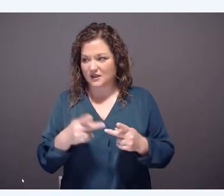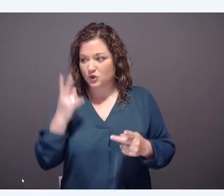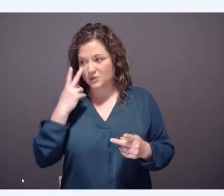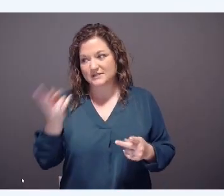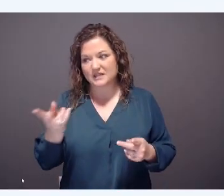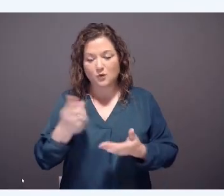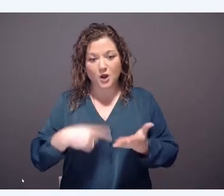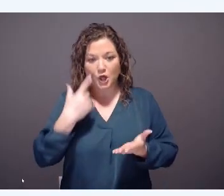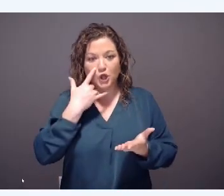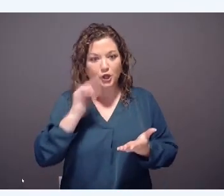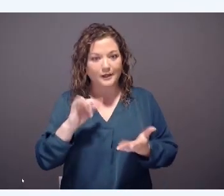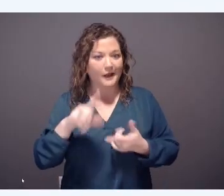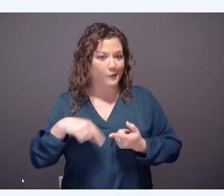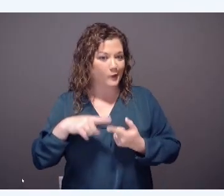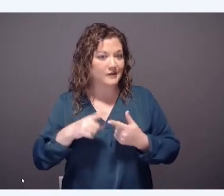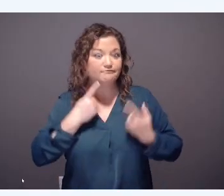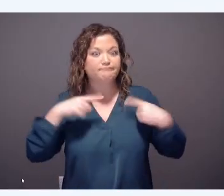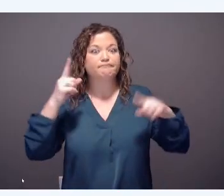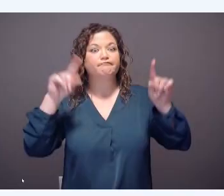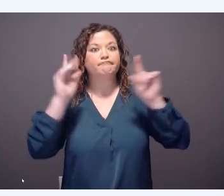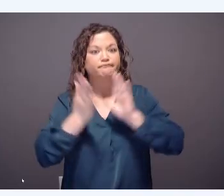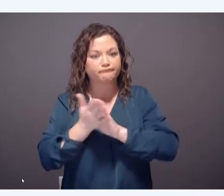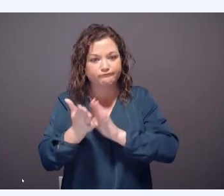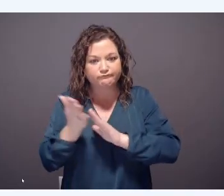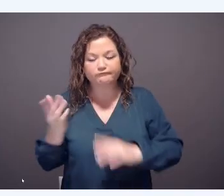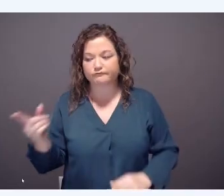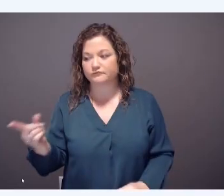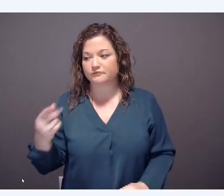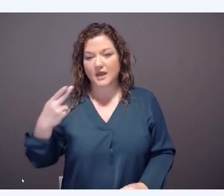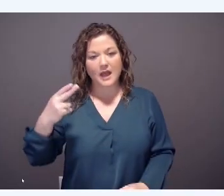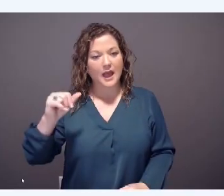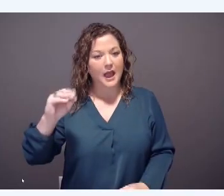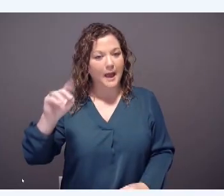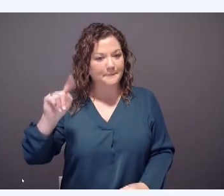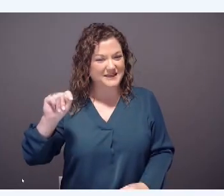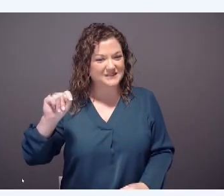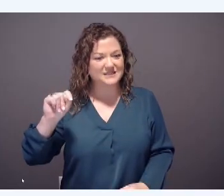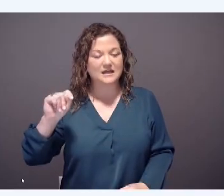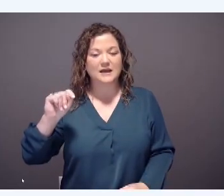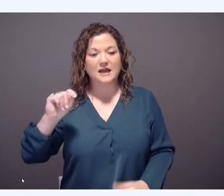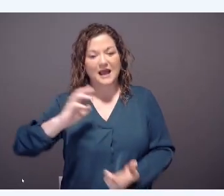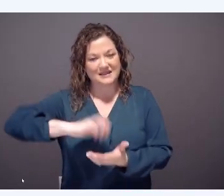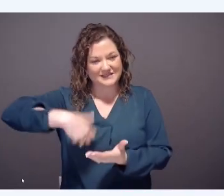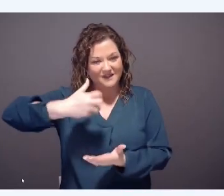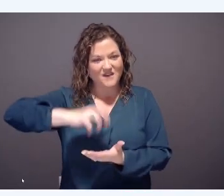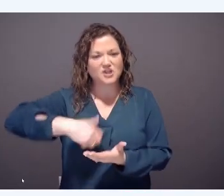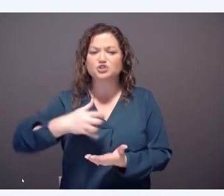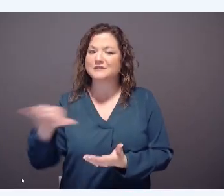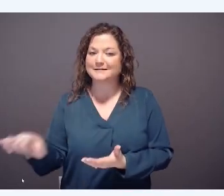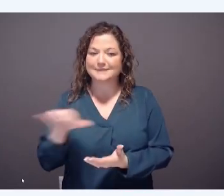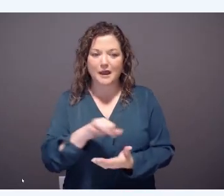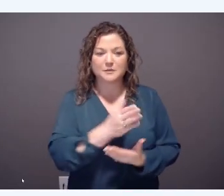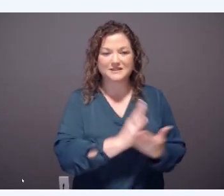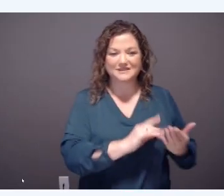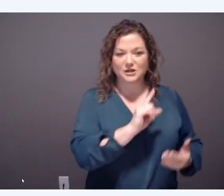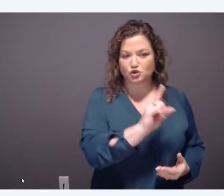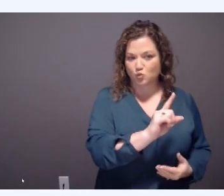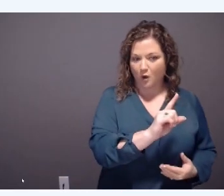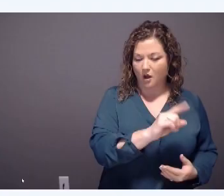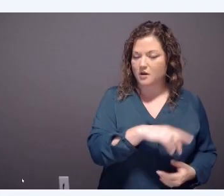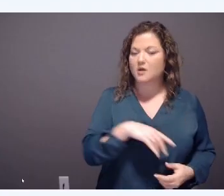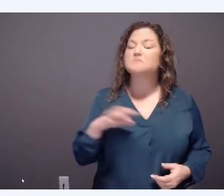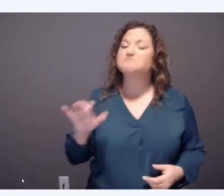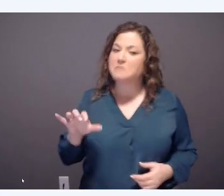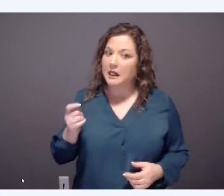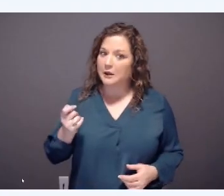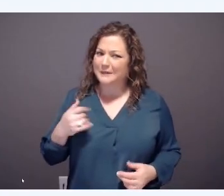operational. This is with Hammett Excavation, the same contractor that's doing our Sector 1. So initially that was a little scary for